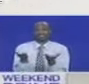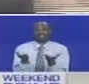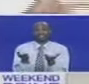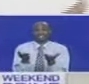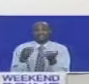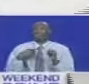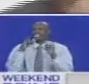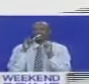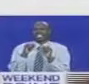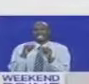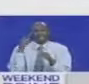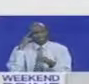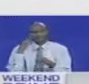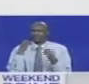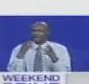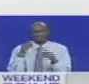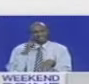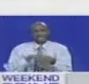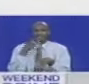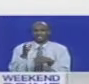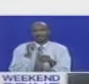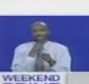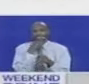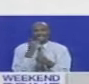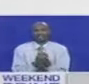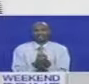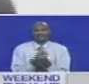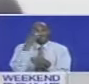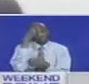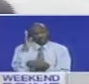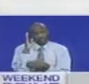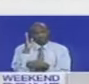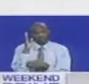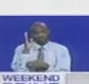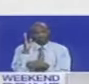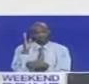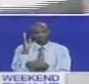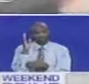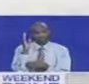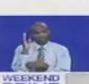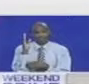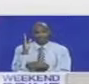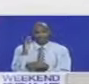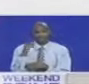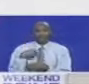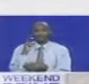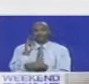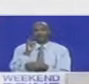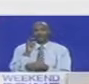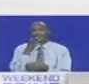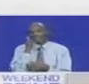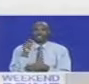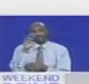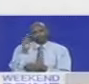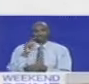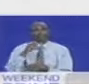Tumekaa hapa kwa muda wanasema watu wanatengeneza. Tujue kwa nini. Ndipo sasa tunaona afadhali tutumie kwa